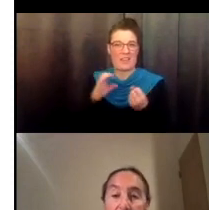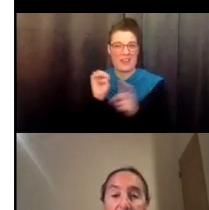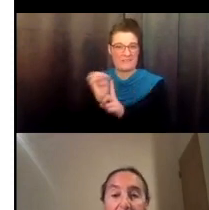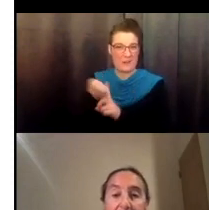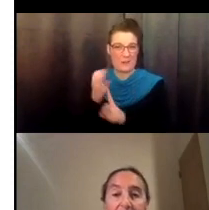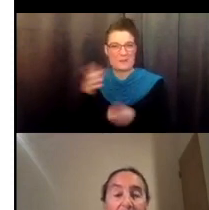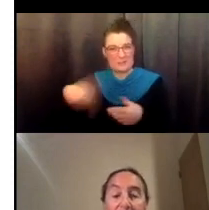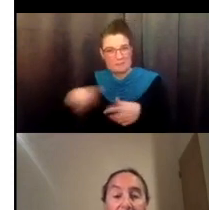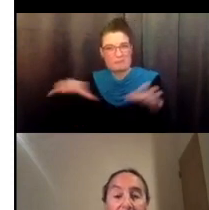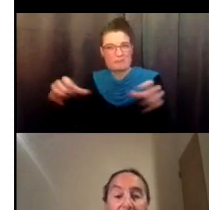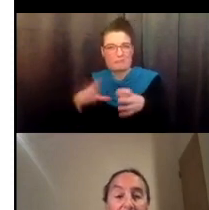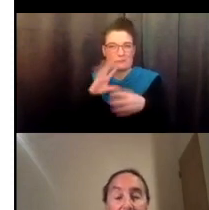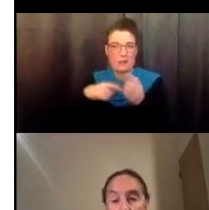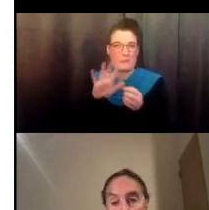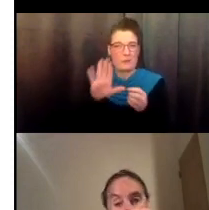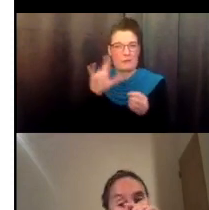there. Thank you.